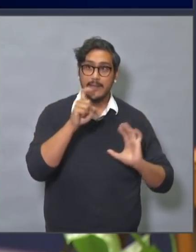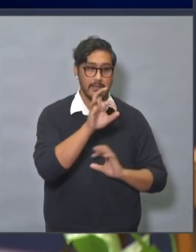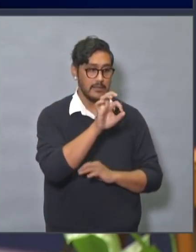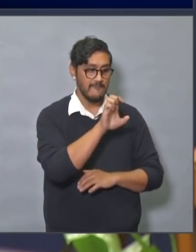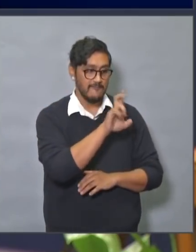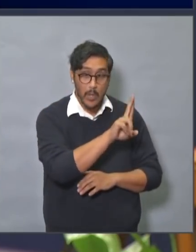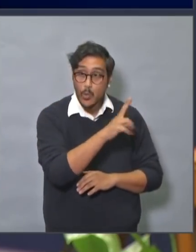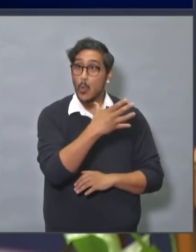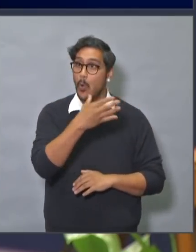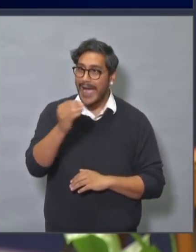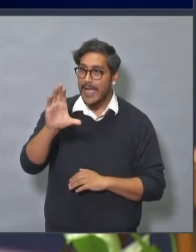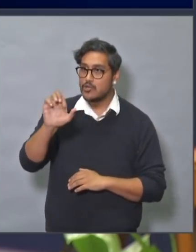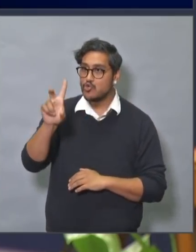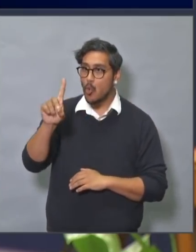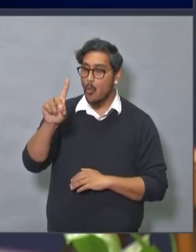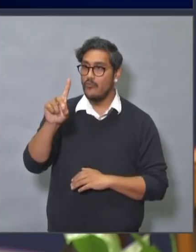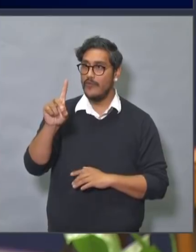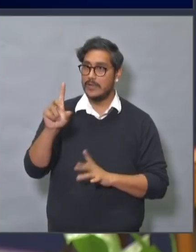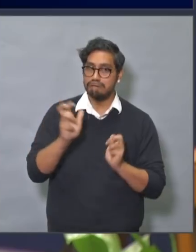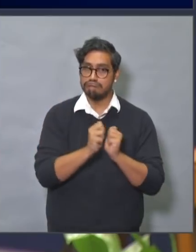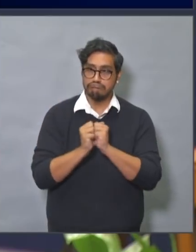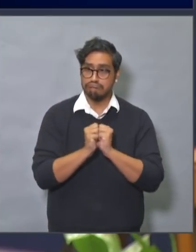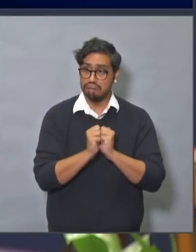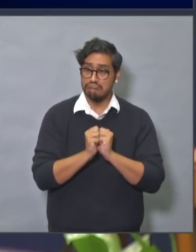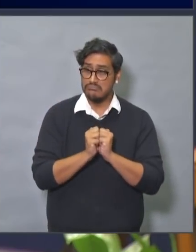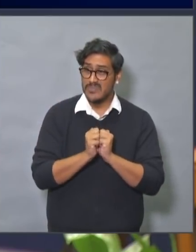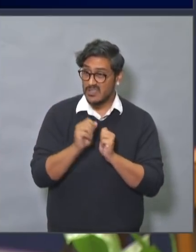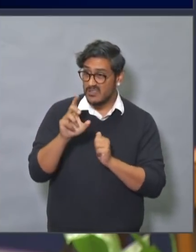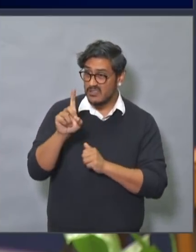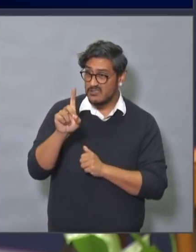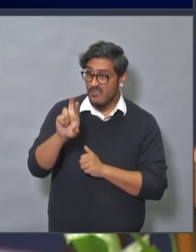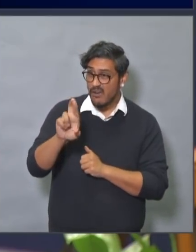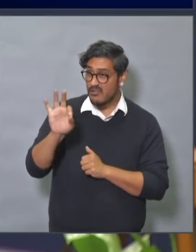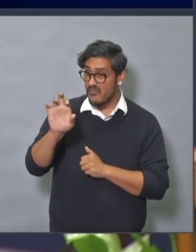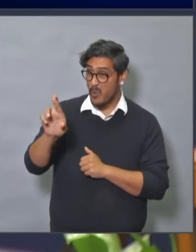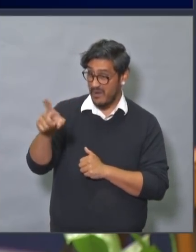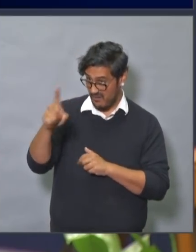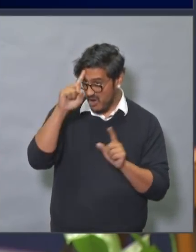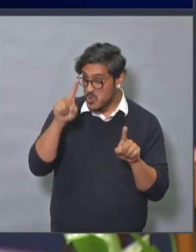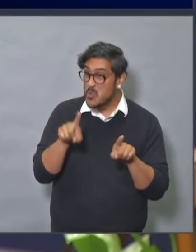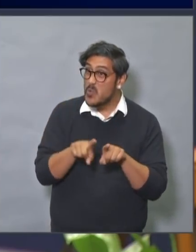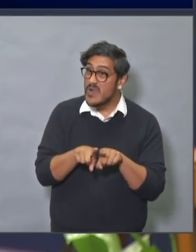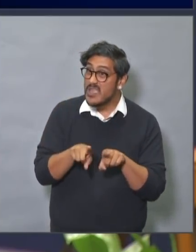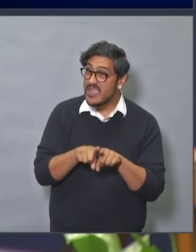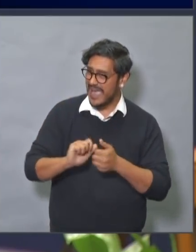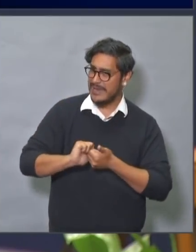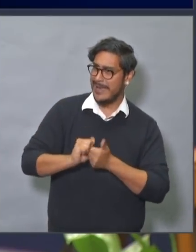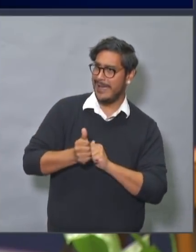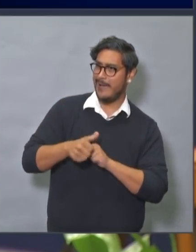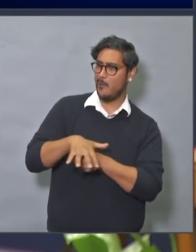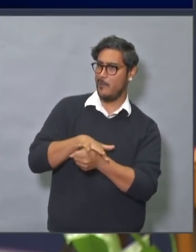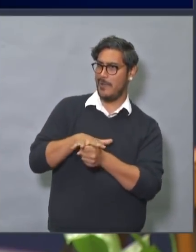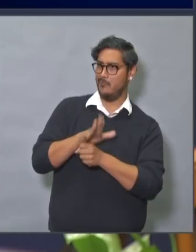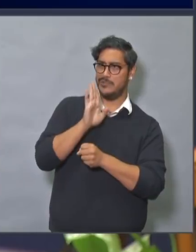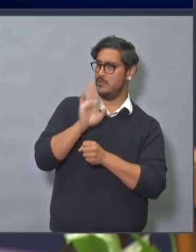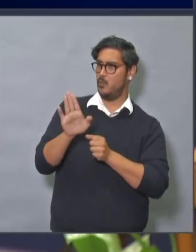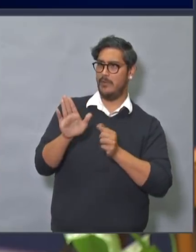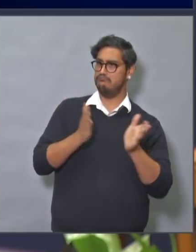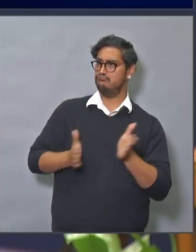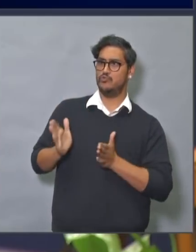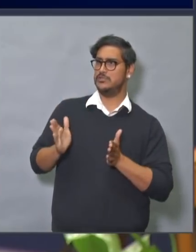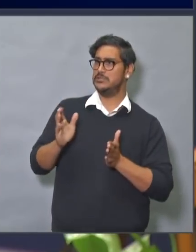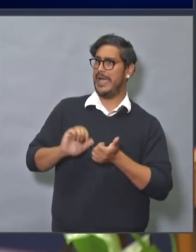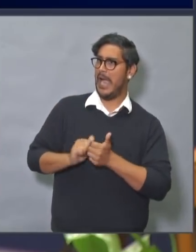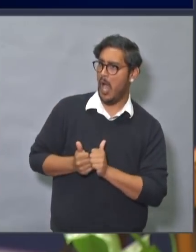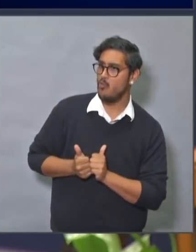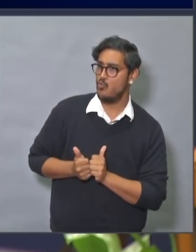and COVID. Do you agree with that, Dr. Ferrer? And how is the county readying for that possibility?